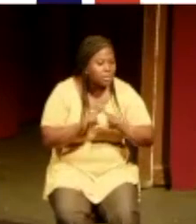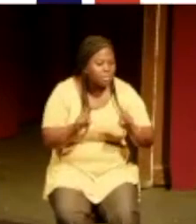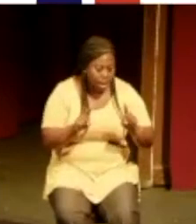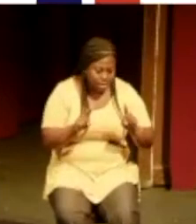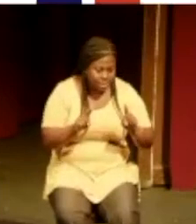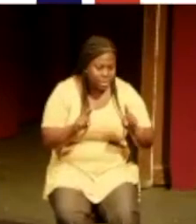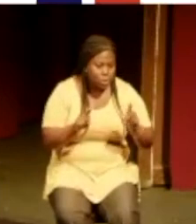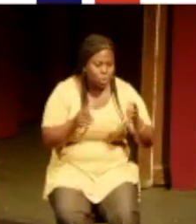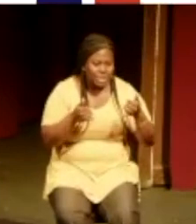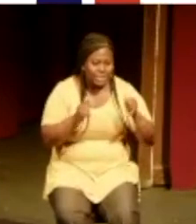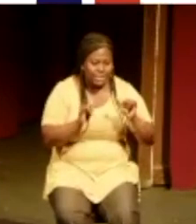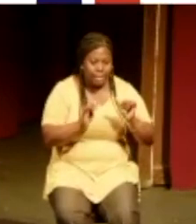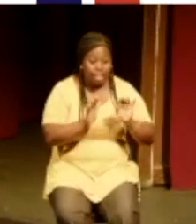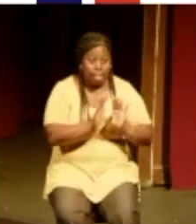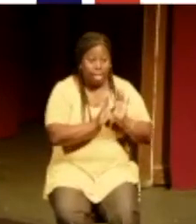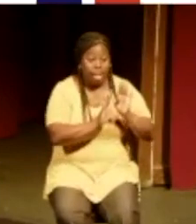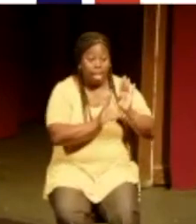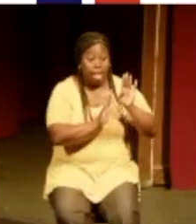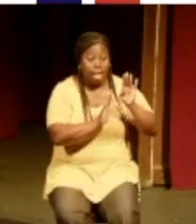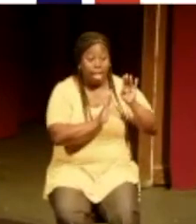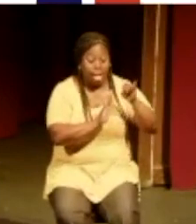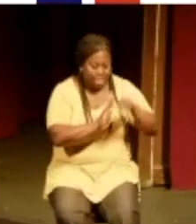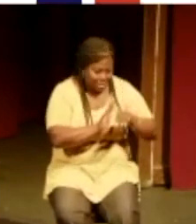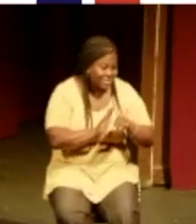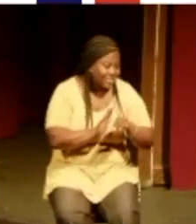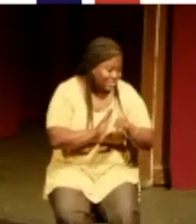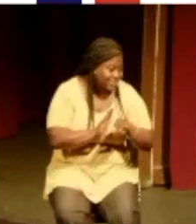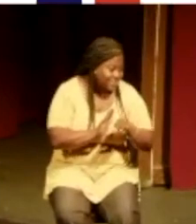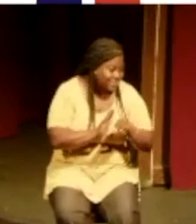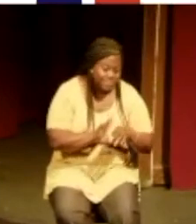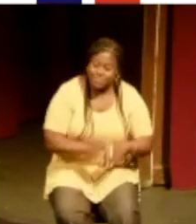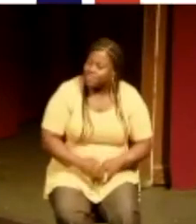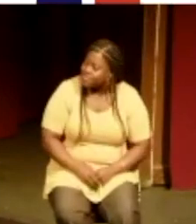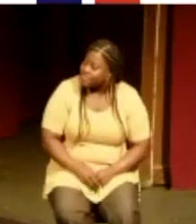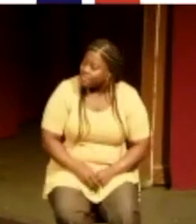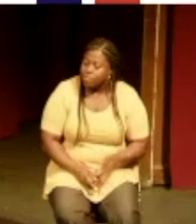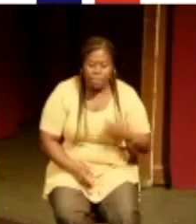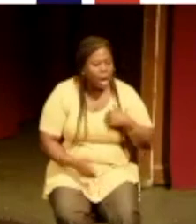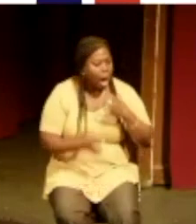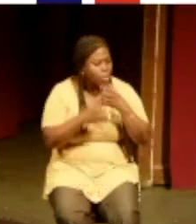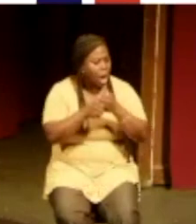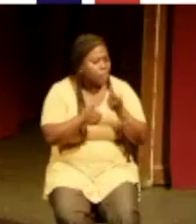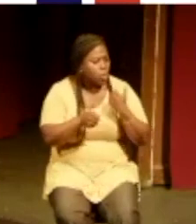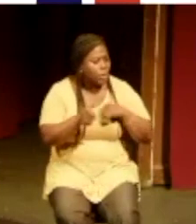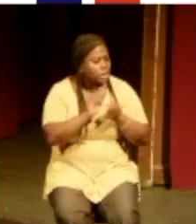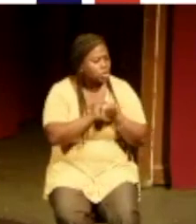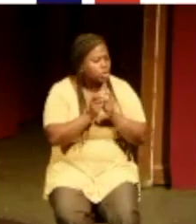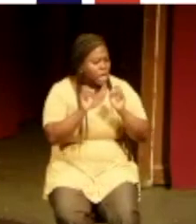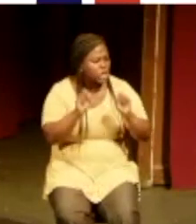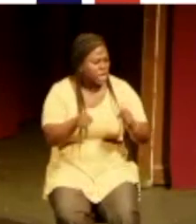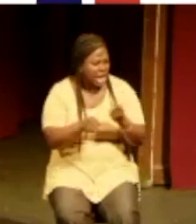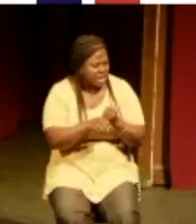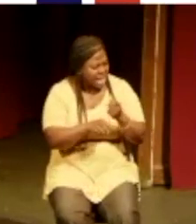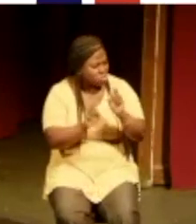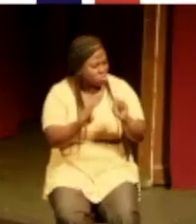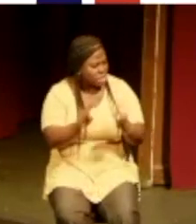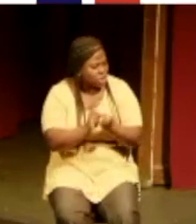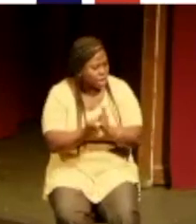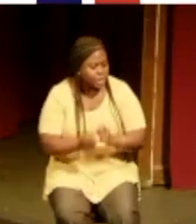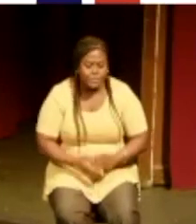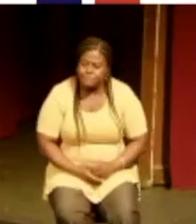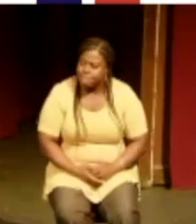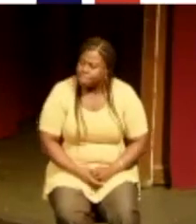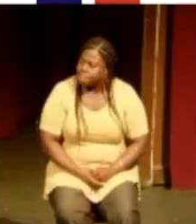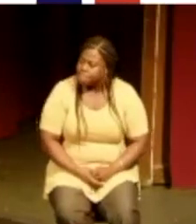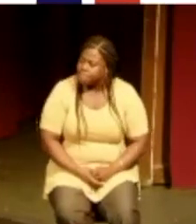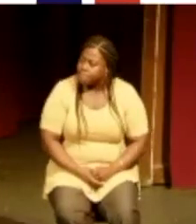we're all on a little bit of a dip from our all-time highs, and I'm confident we can turn that around in the next year or two. Obviously, it's